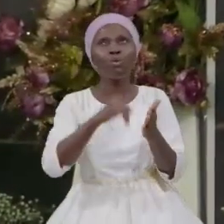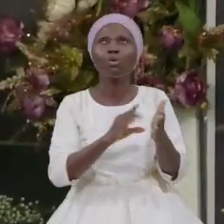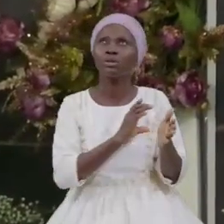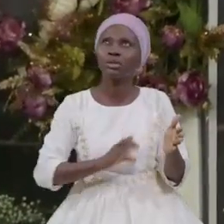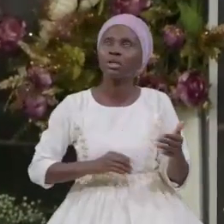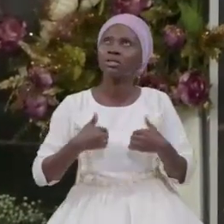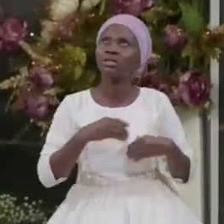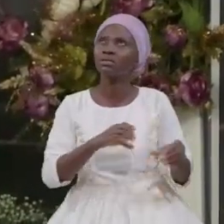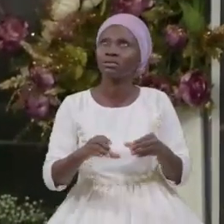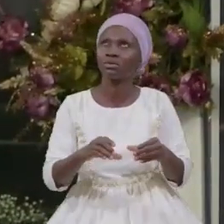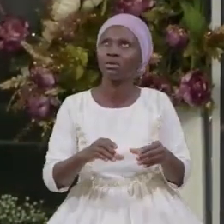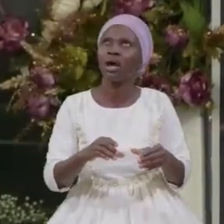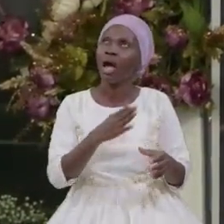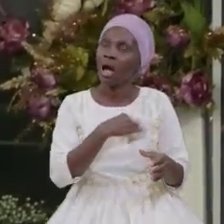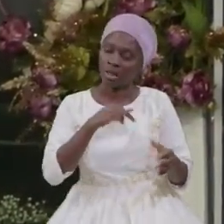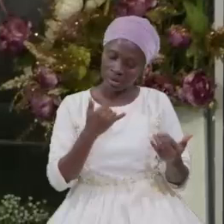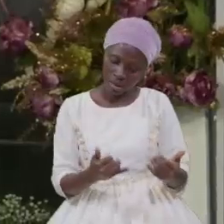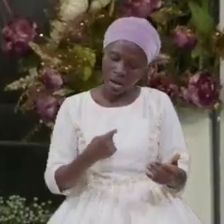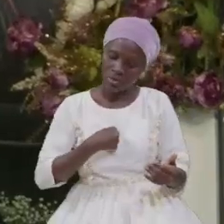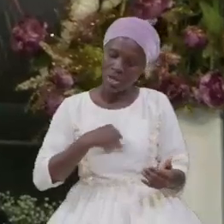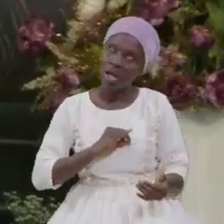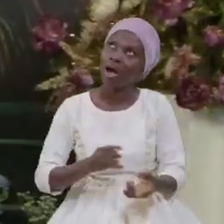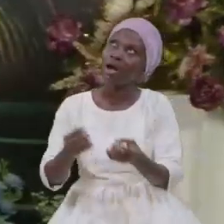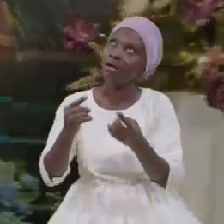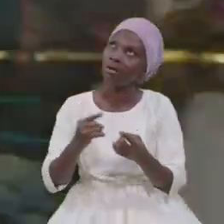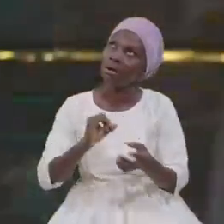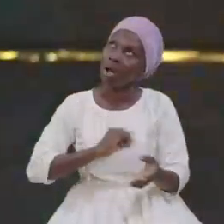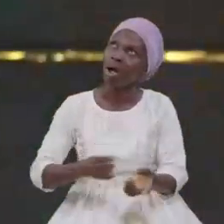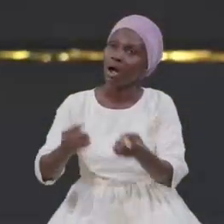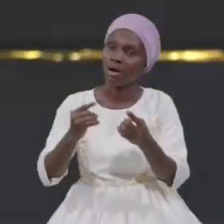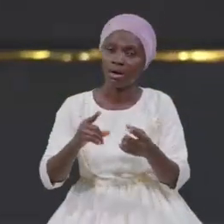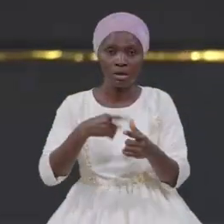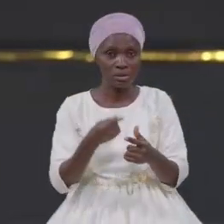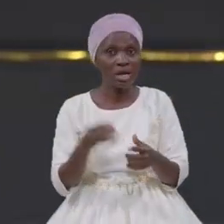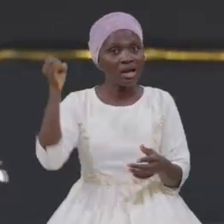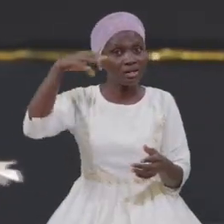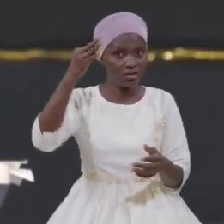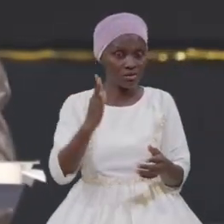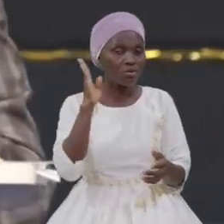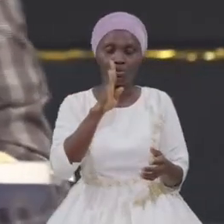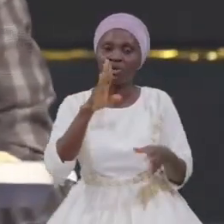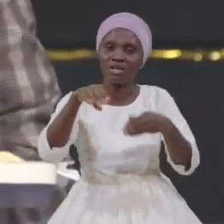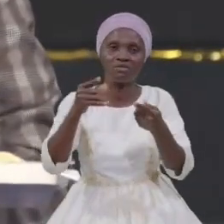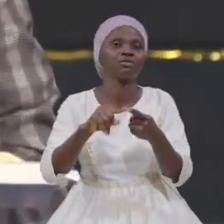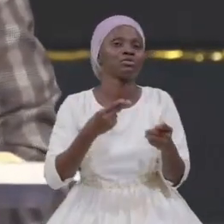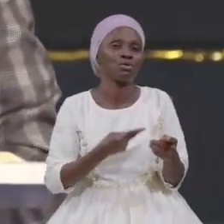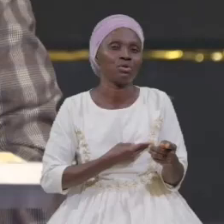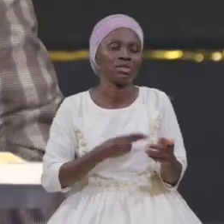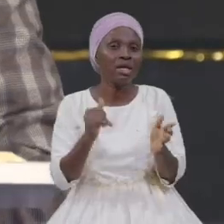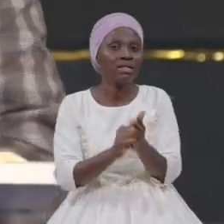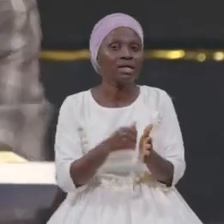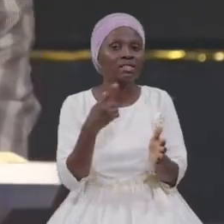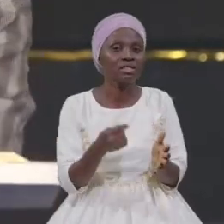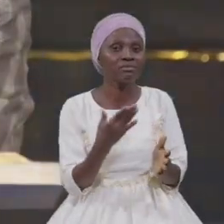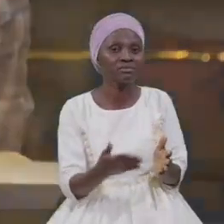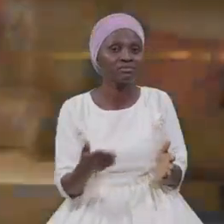I come. And the grace of God will be so giving to us that the things of the past,